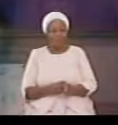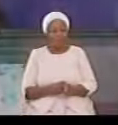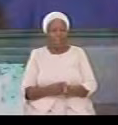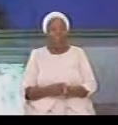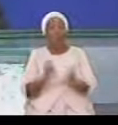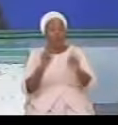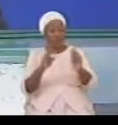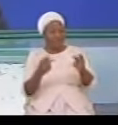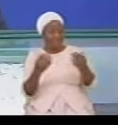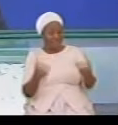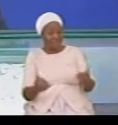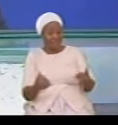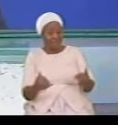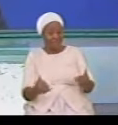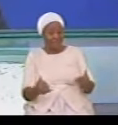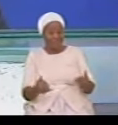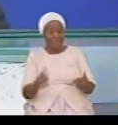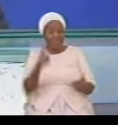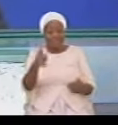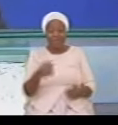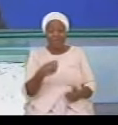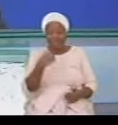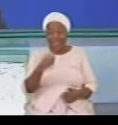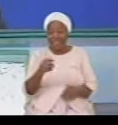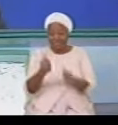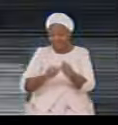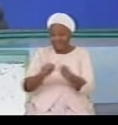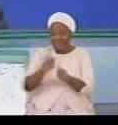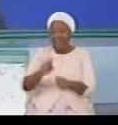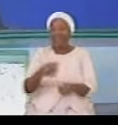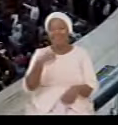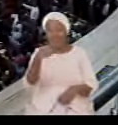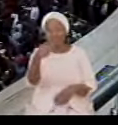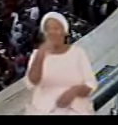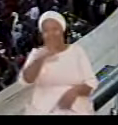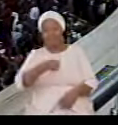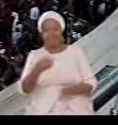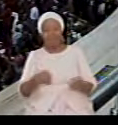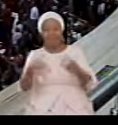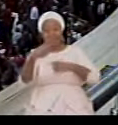Okay, now you've told each other. Can you tell me too?